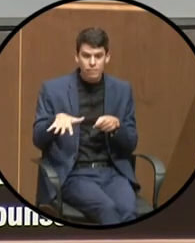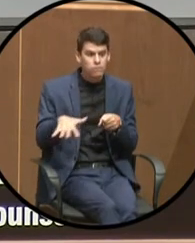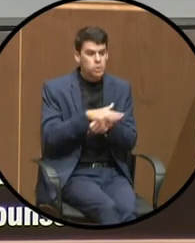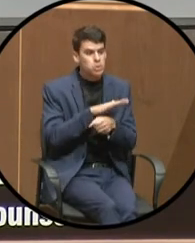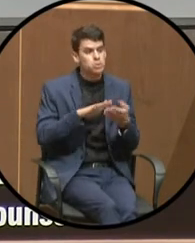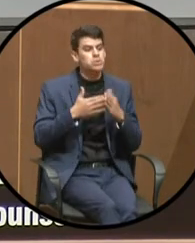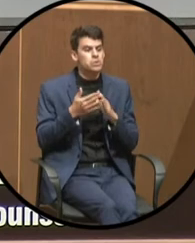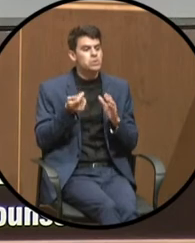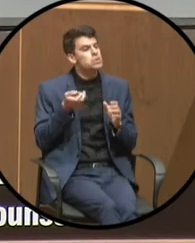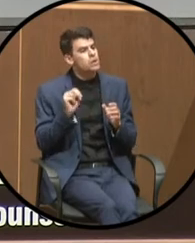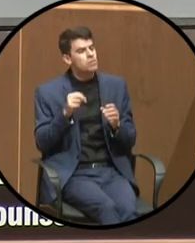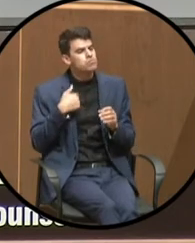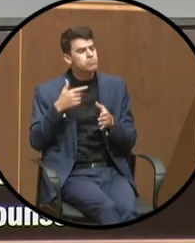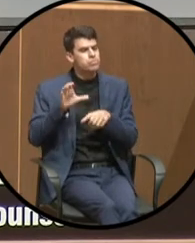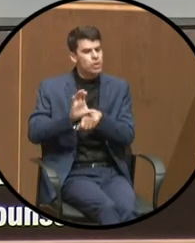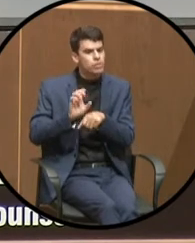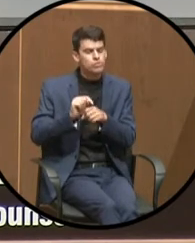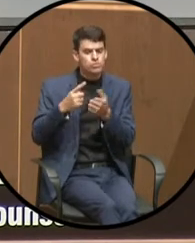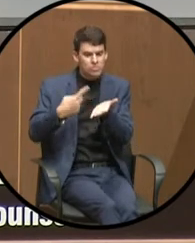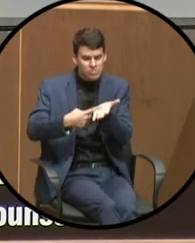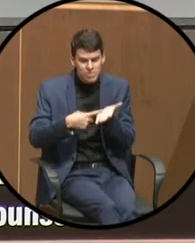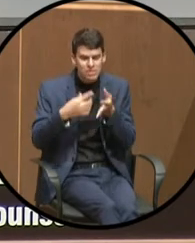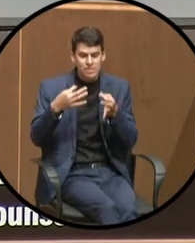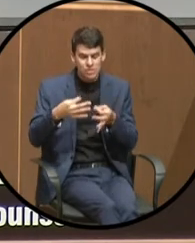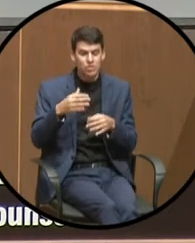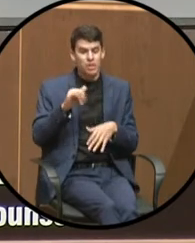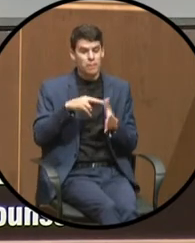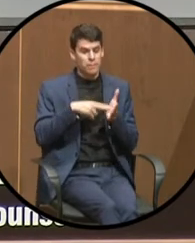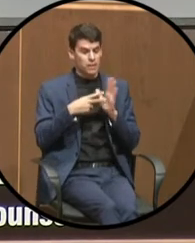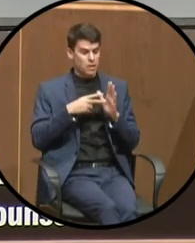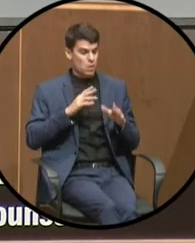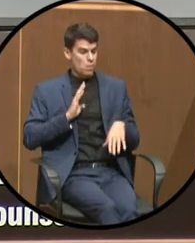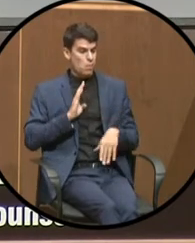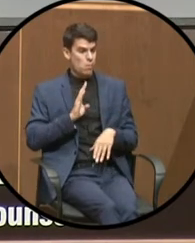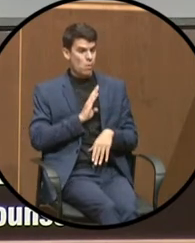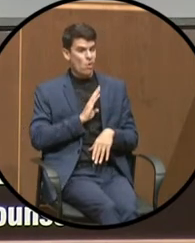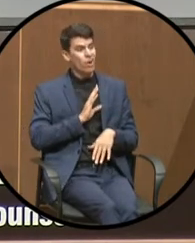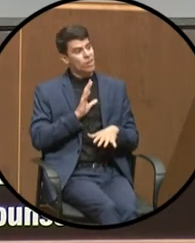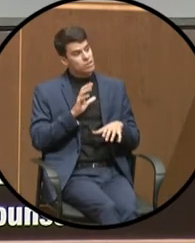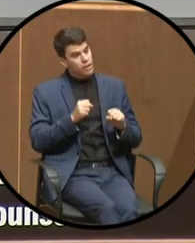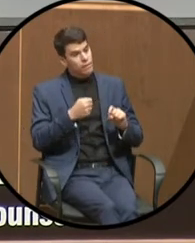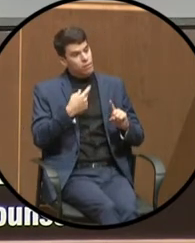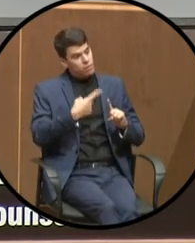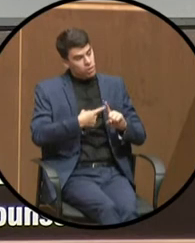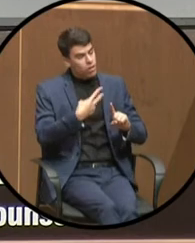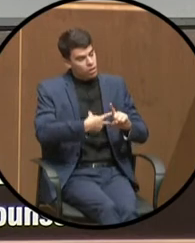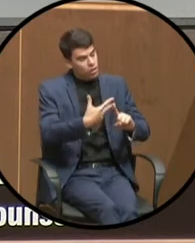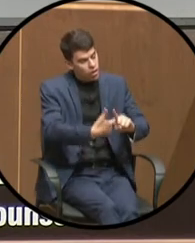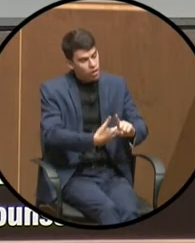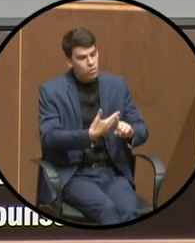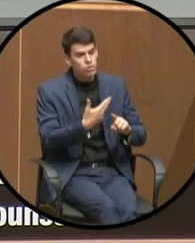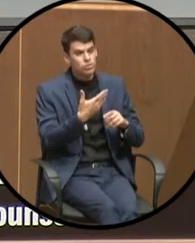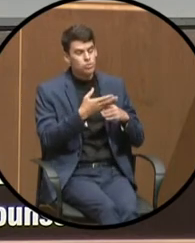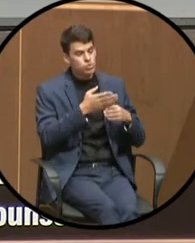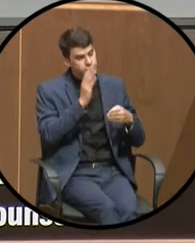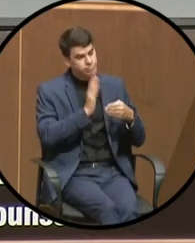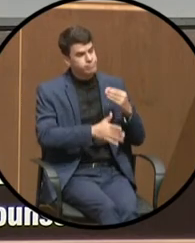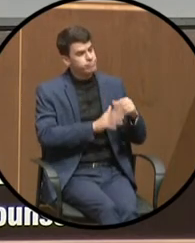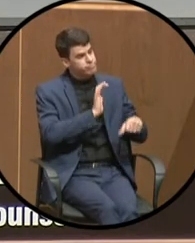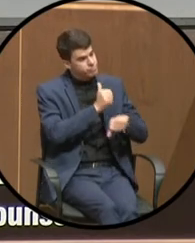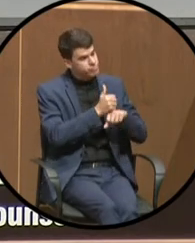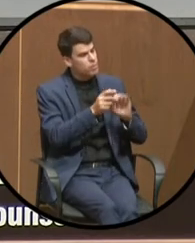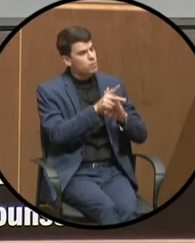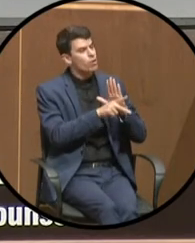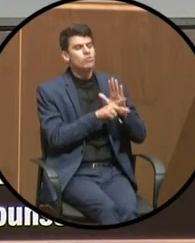community. In such an instance, the board would not have to take months to actually try to get through a policy. We would be able to